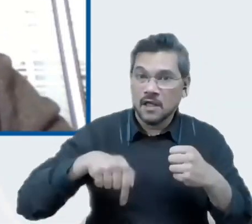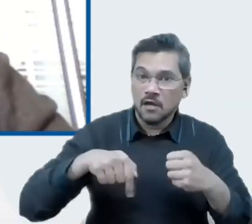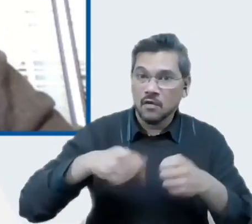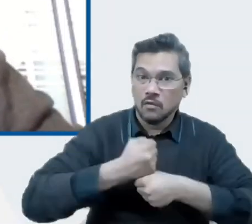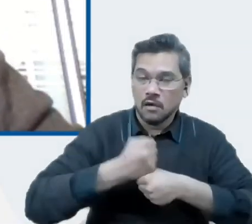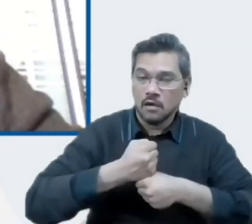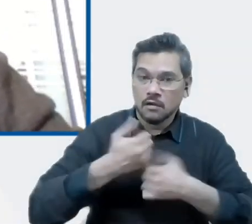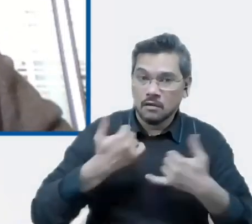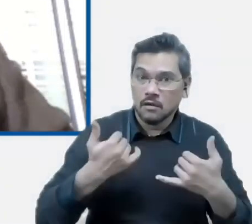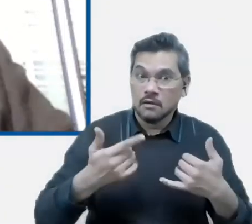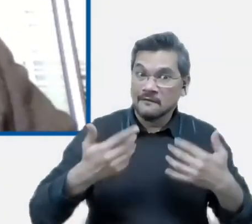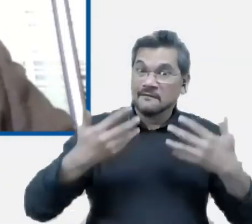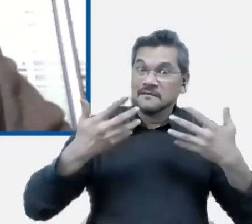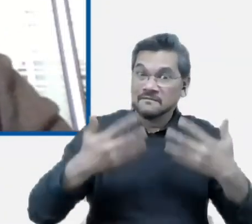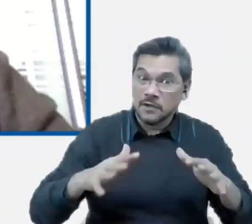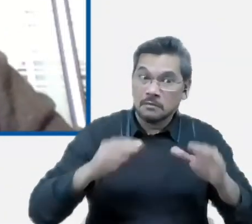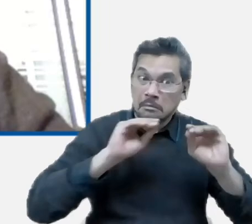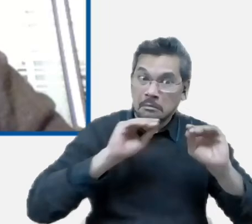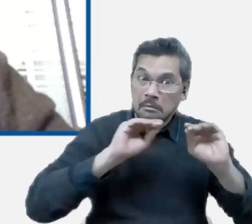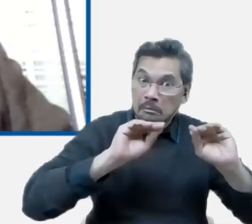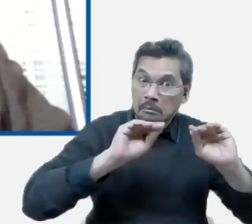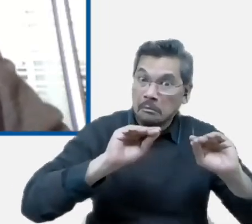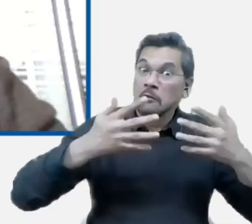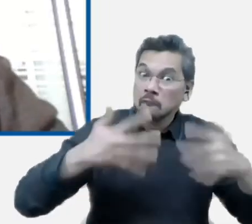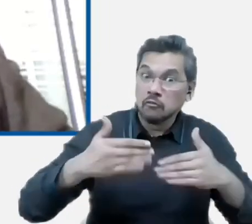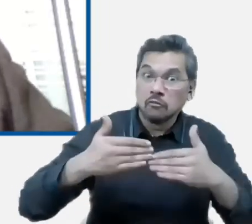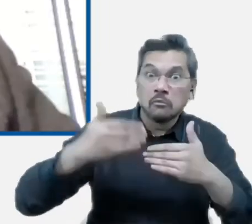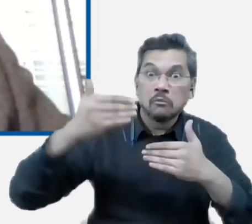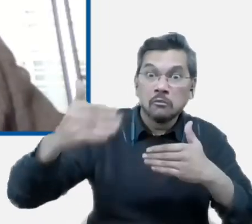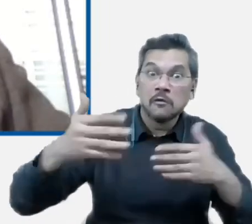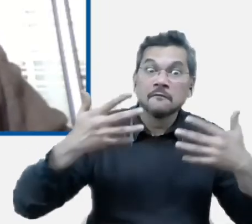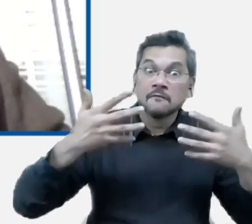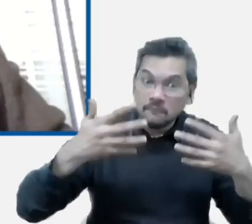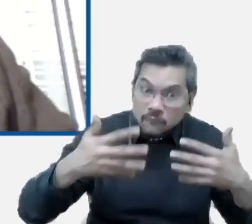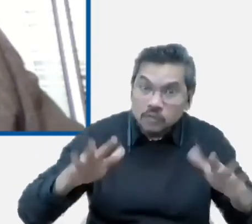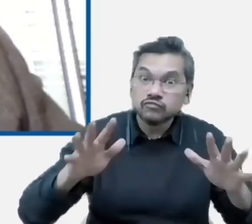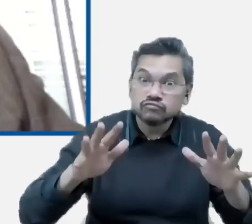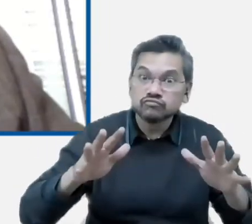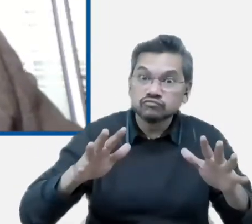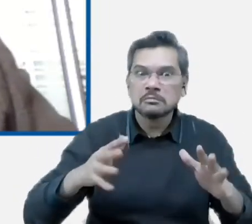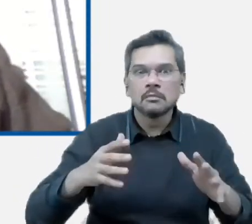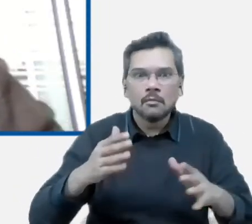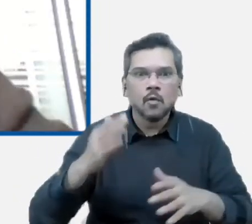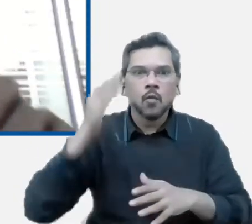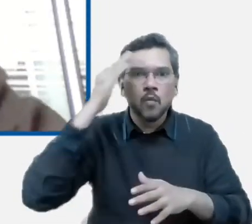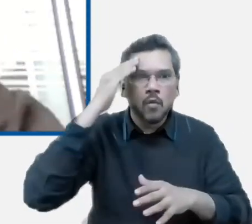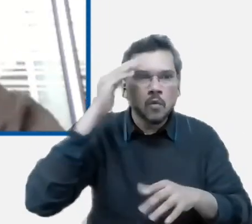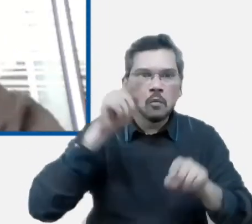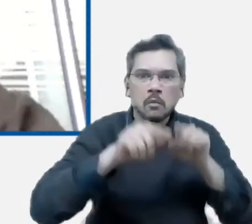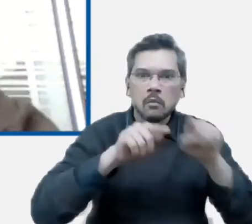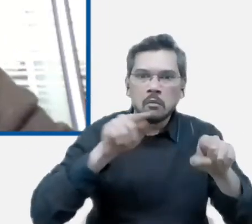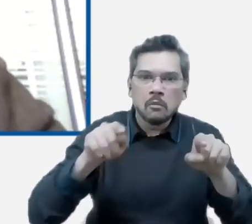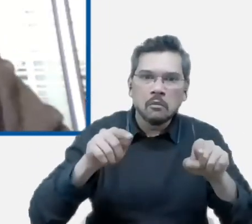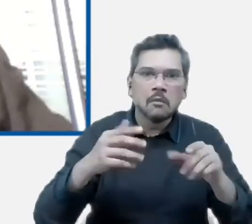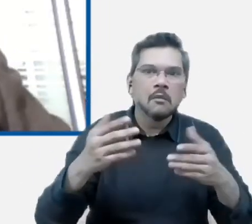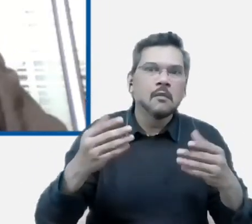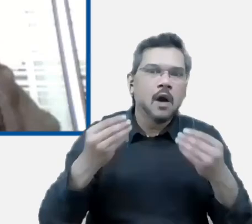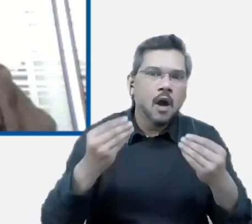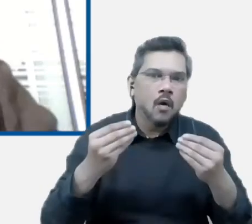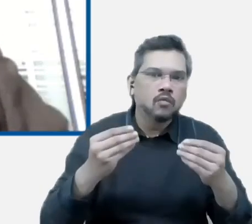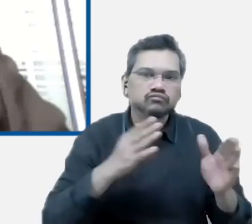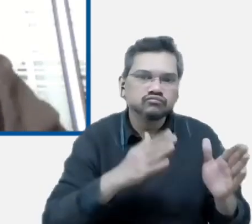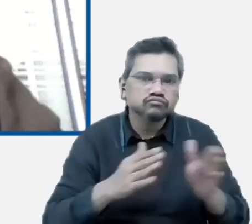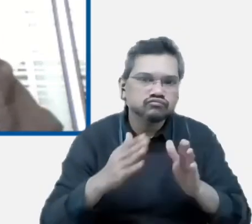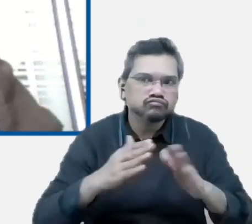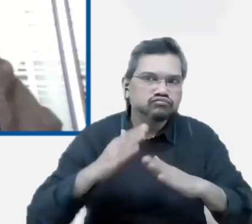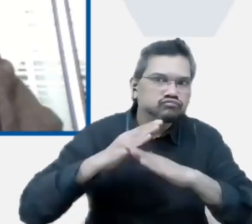ensure that we come up with a systematic approach to effectively manage risk